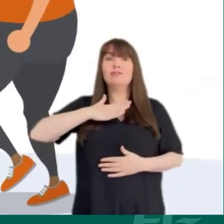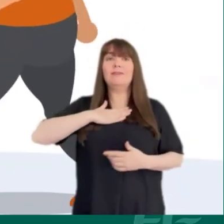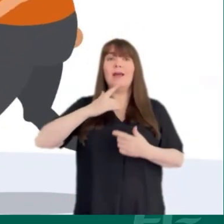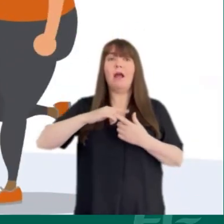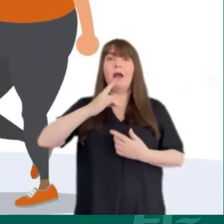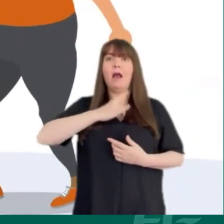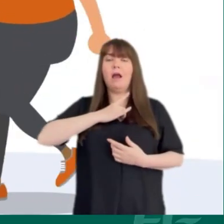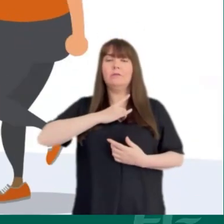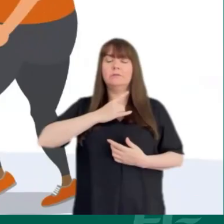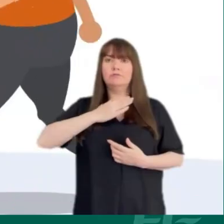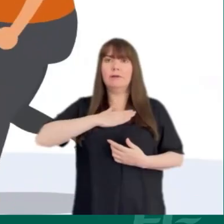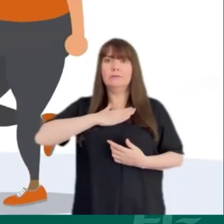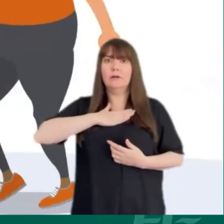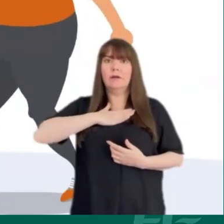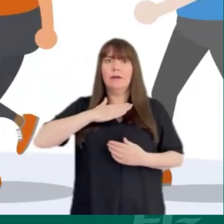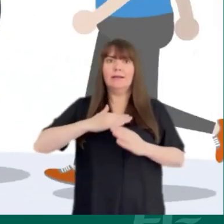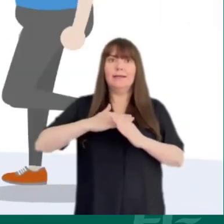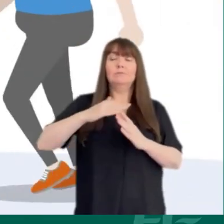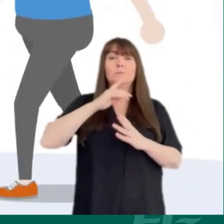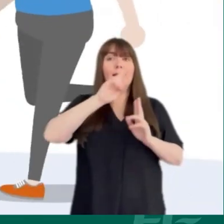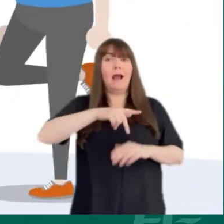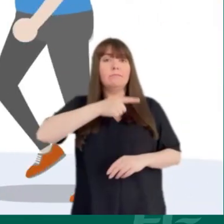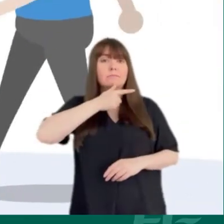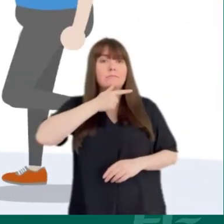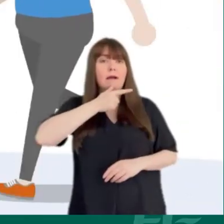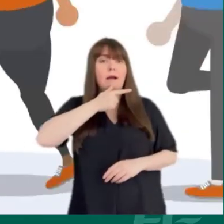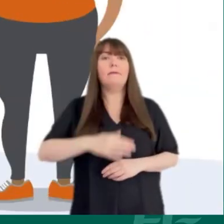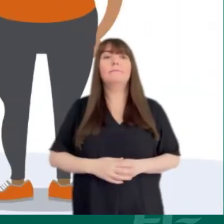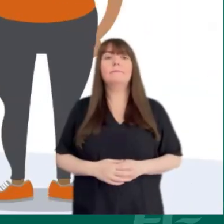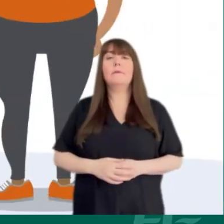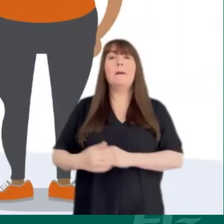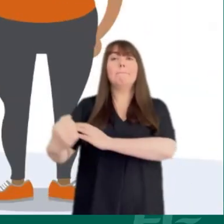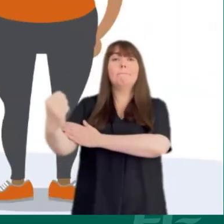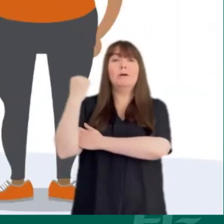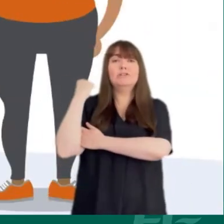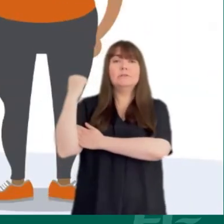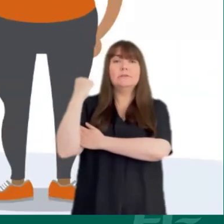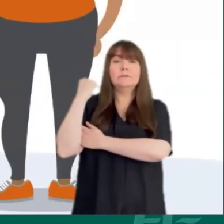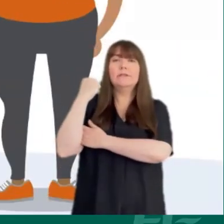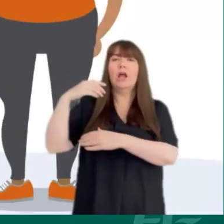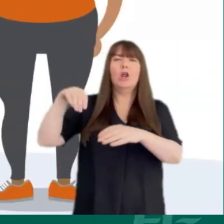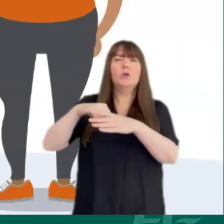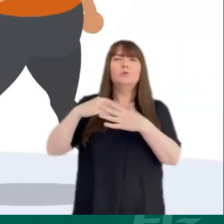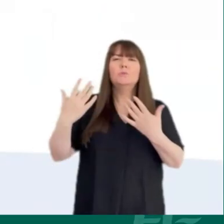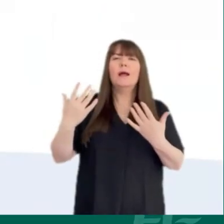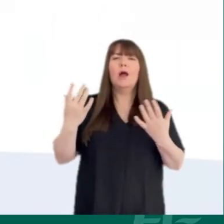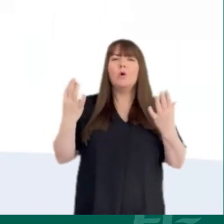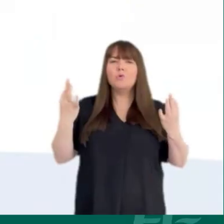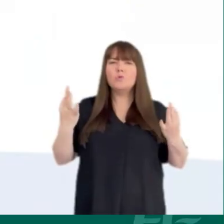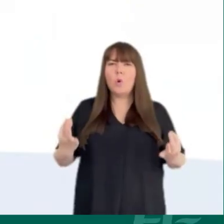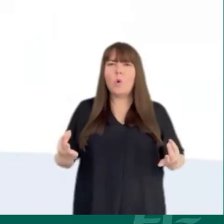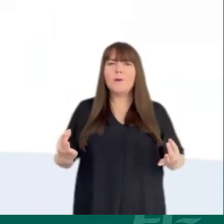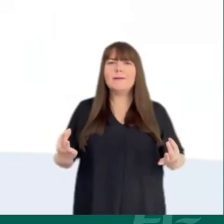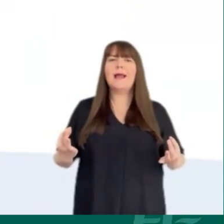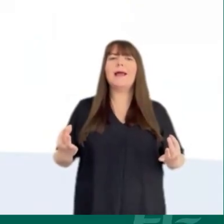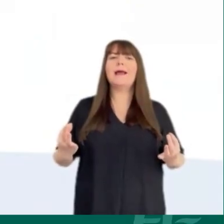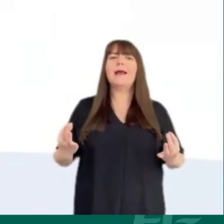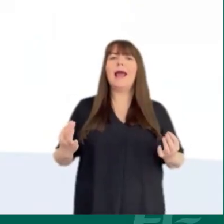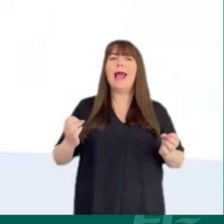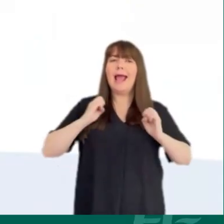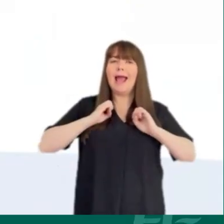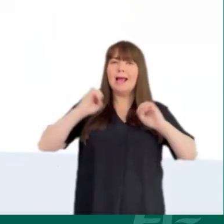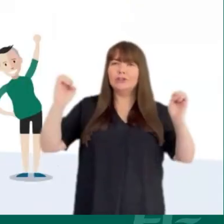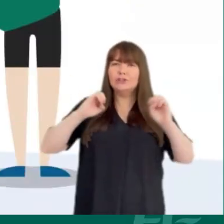your breathing and heart rate increase, but you can still talk. Muscle strengthening exercises can include Pilates,